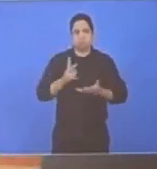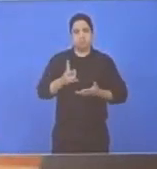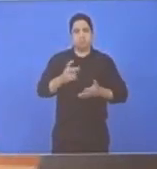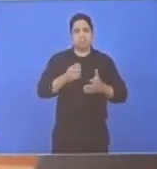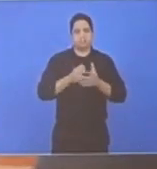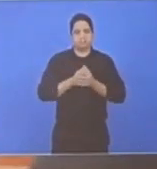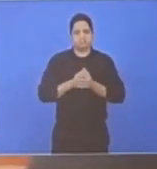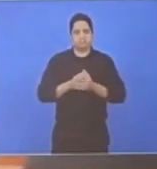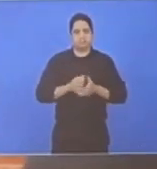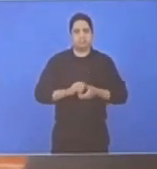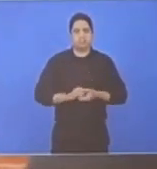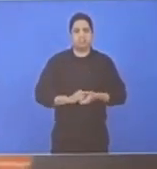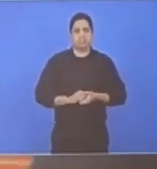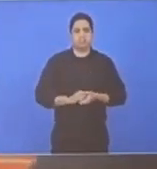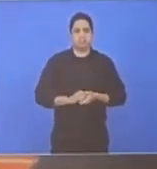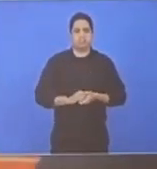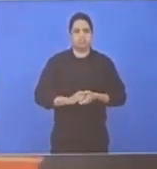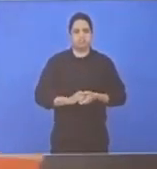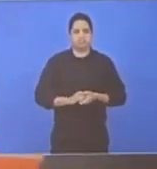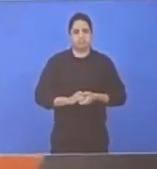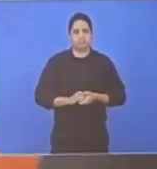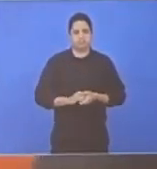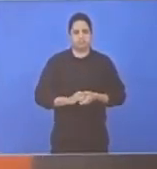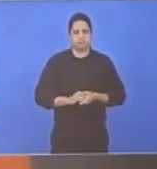God, today and forever. Amen.